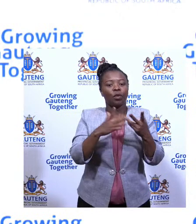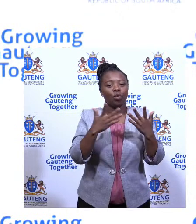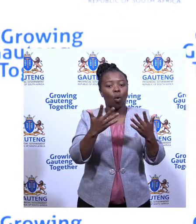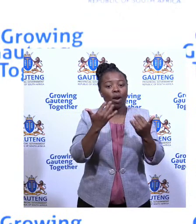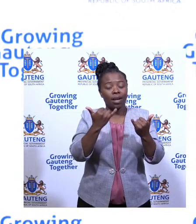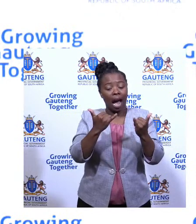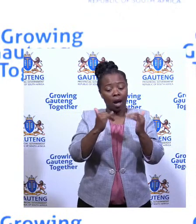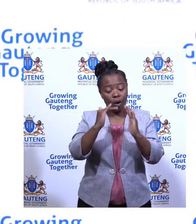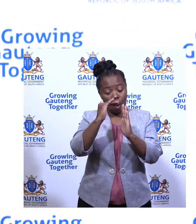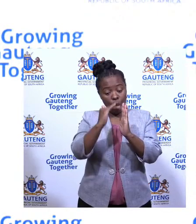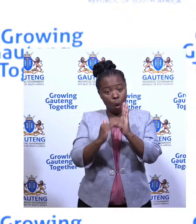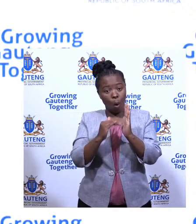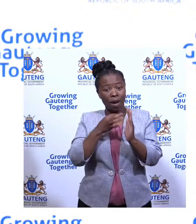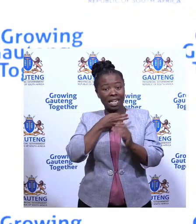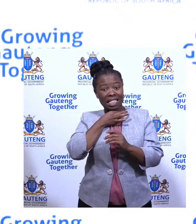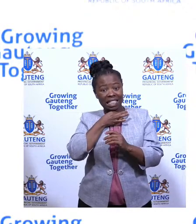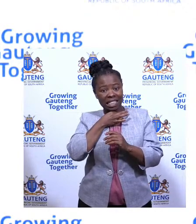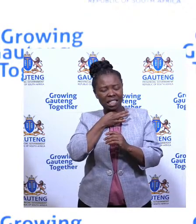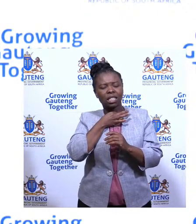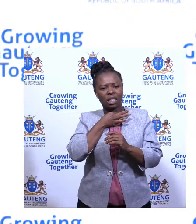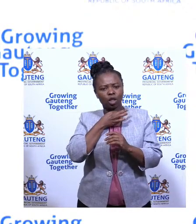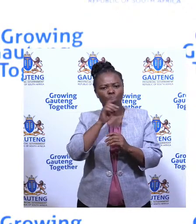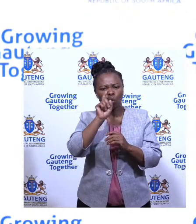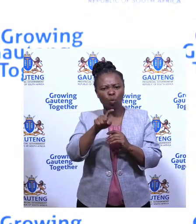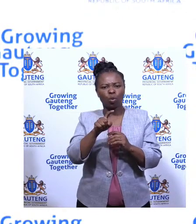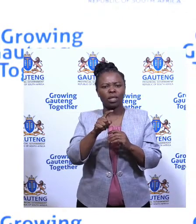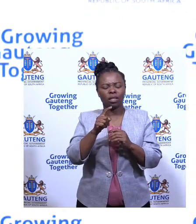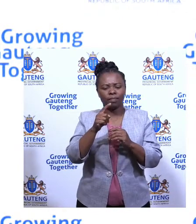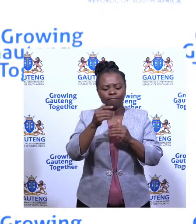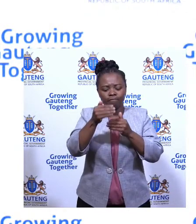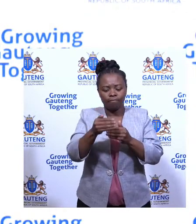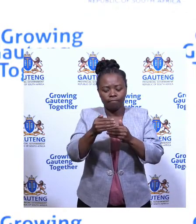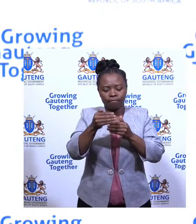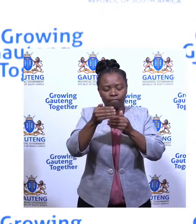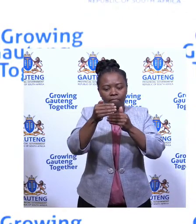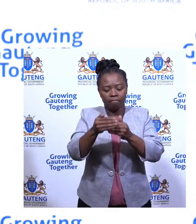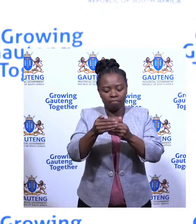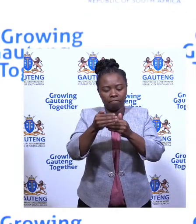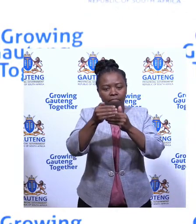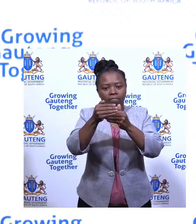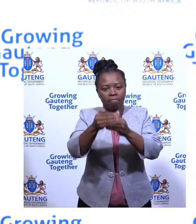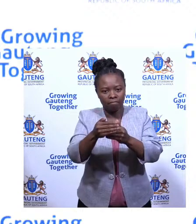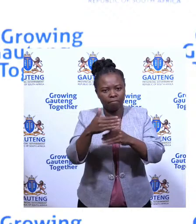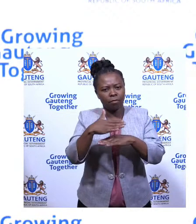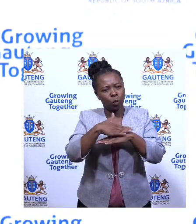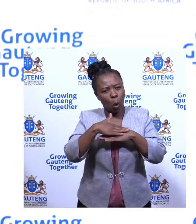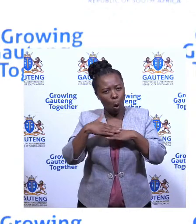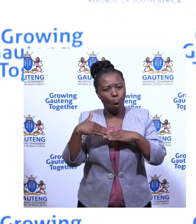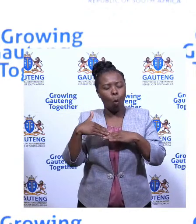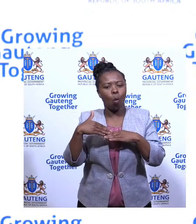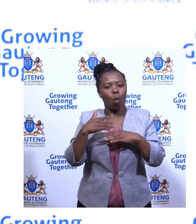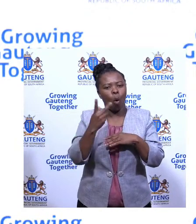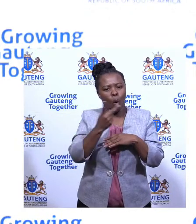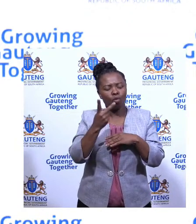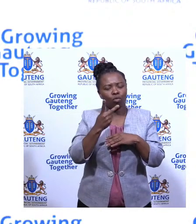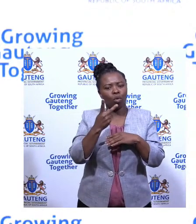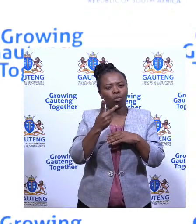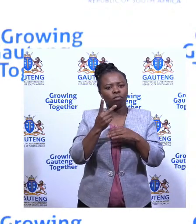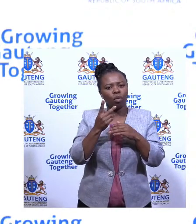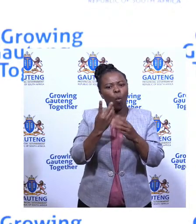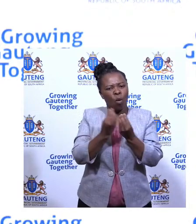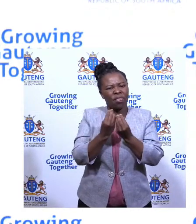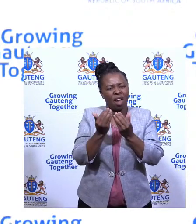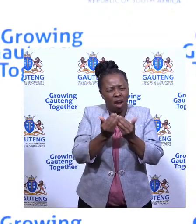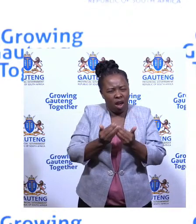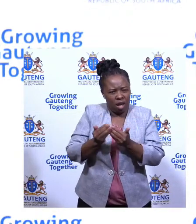lower risk-adjusted level should be gradual and cautious. For example, opening all schools at once while moving to level